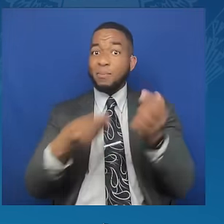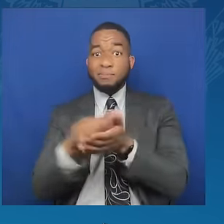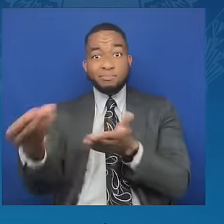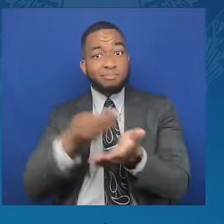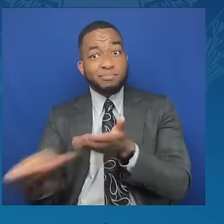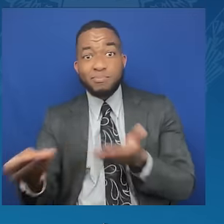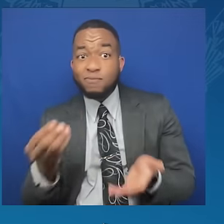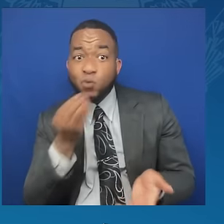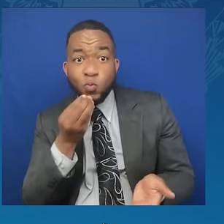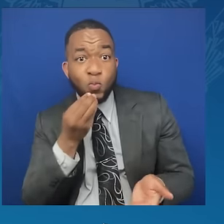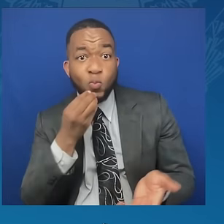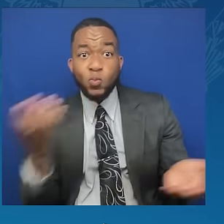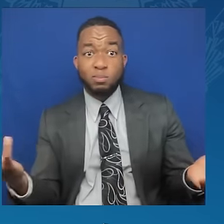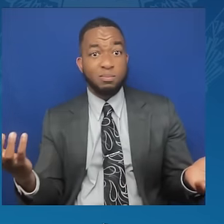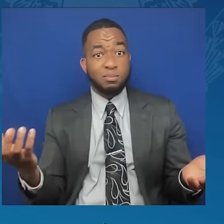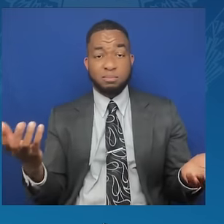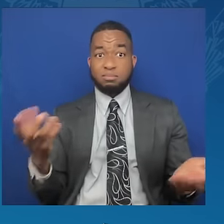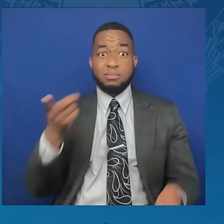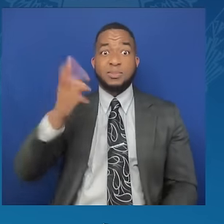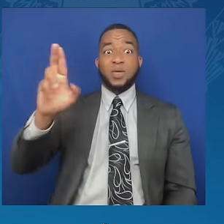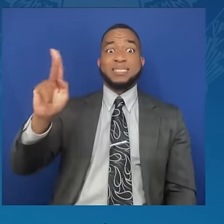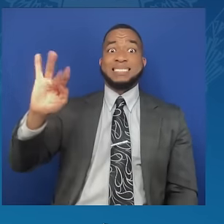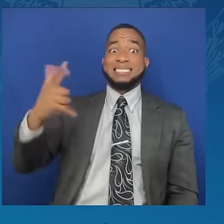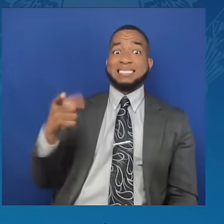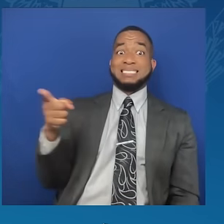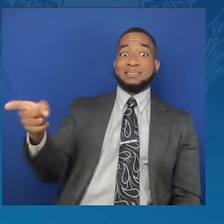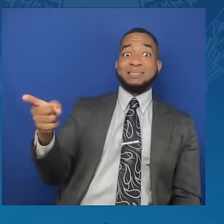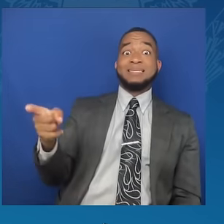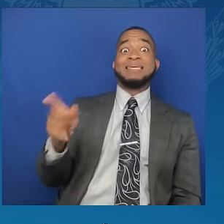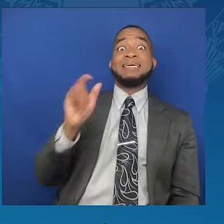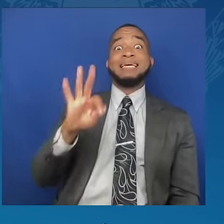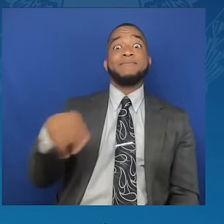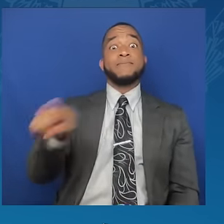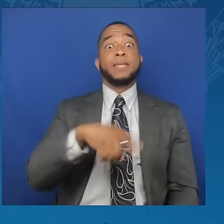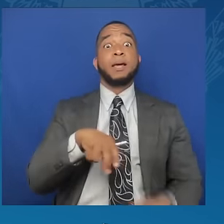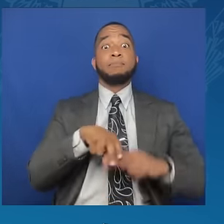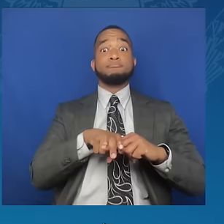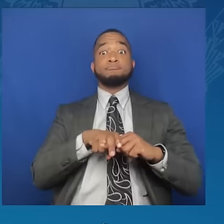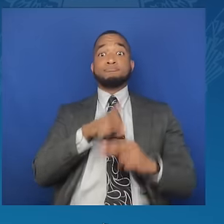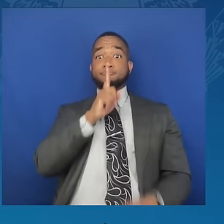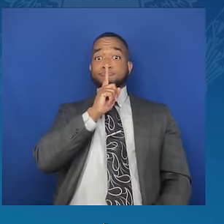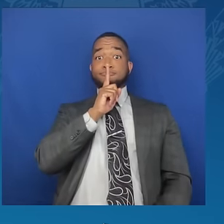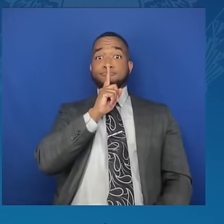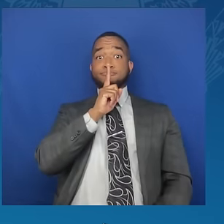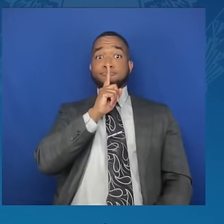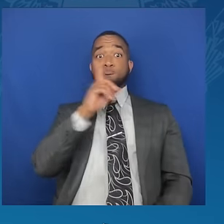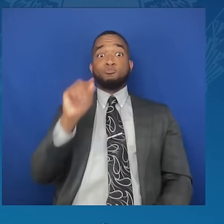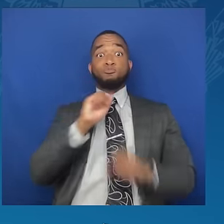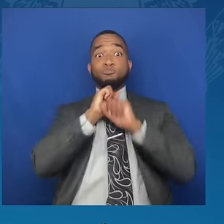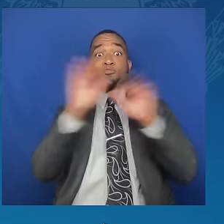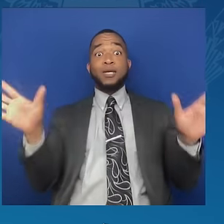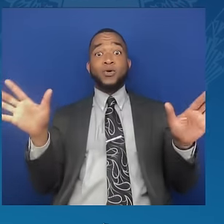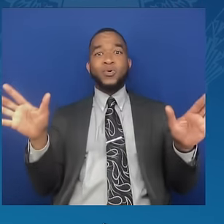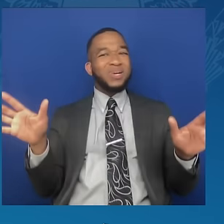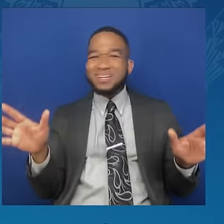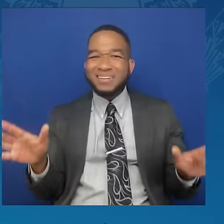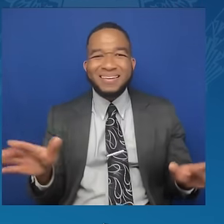of evil is evil itself. Say something. Somebody ought to say something. Fired